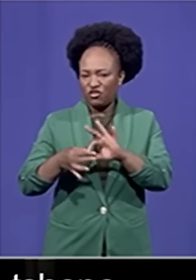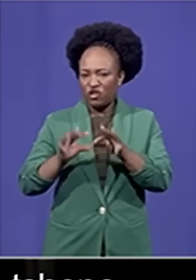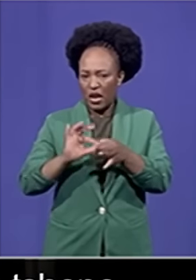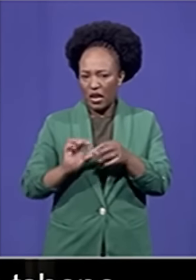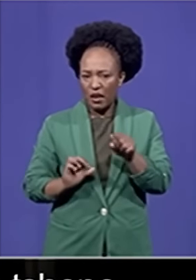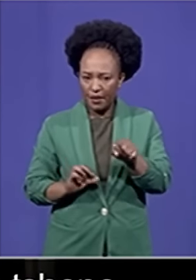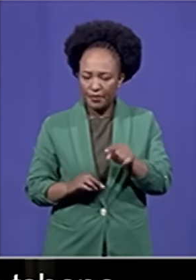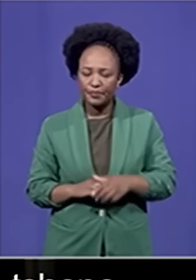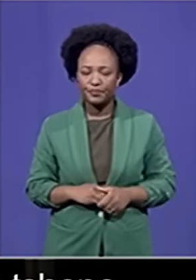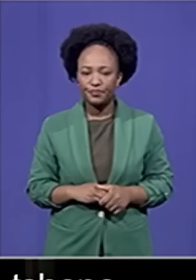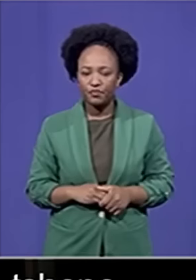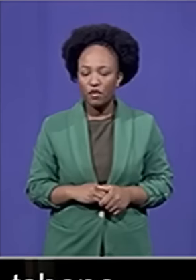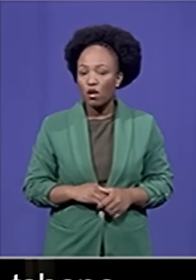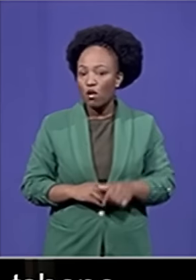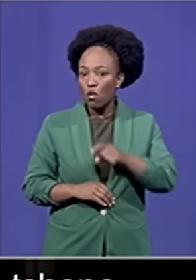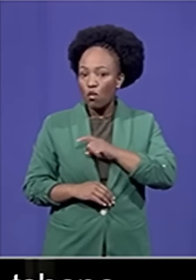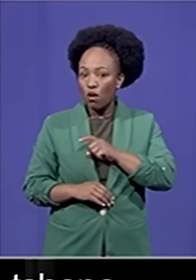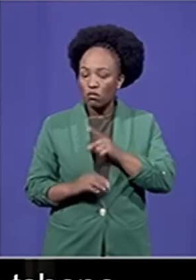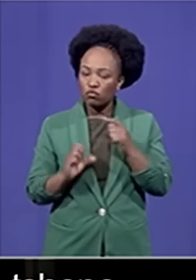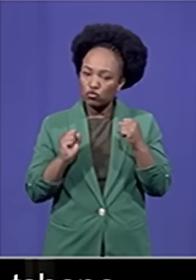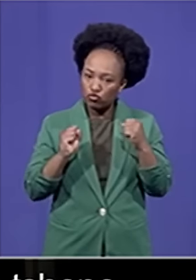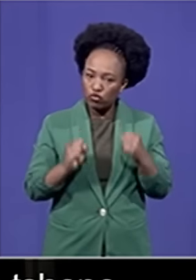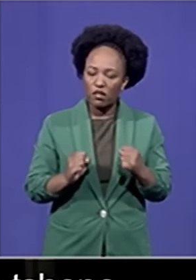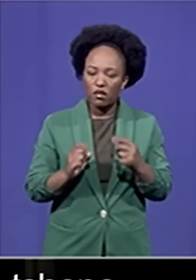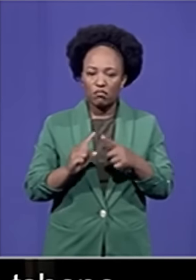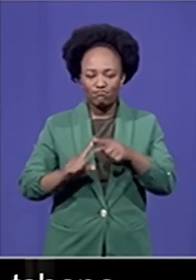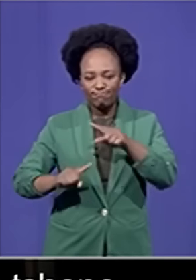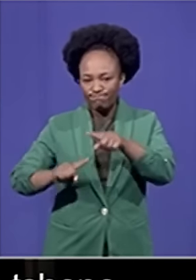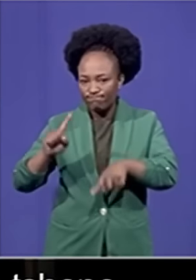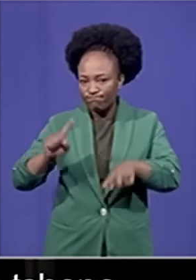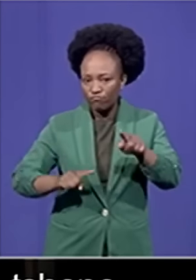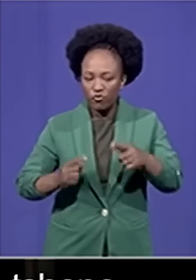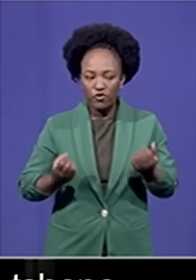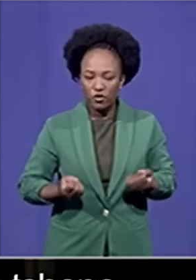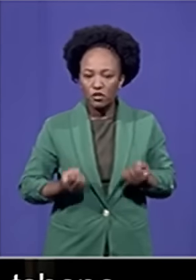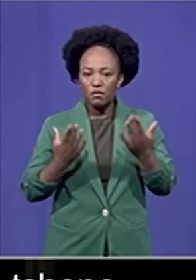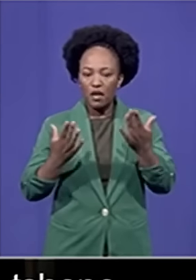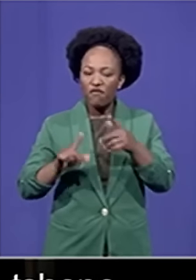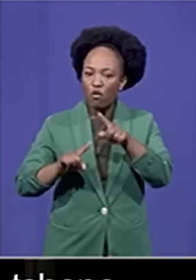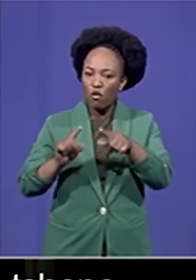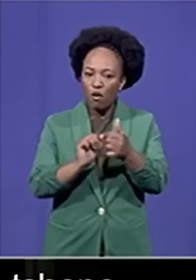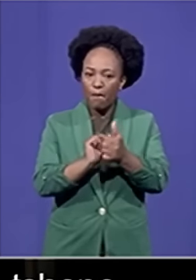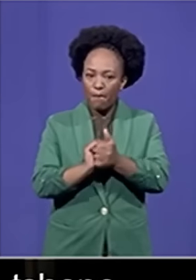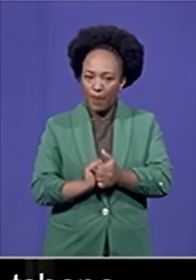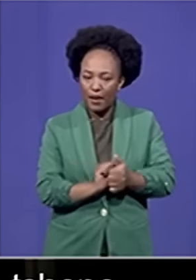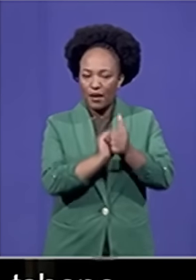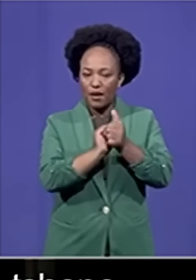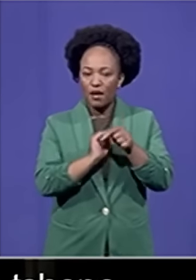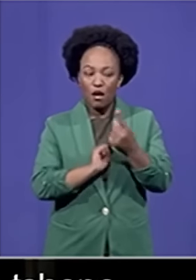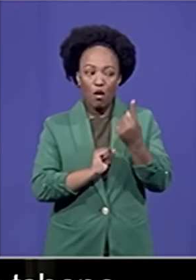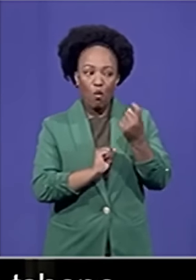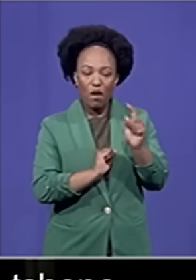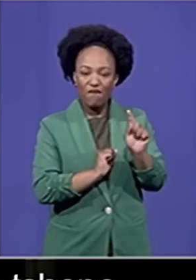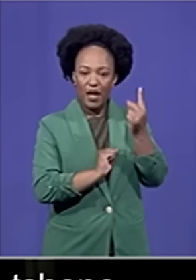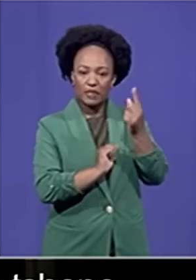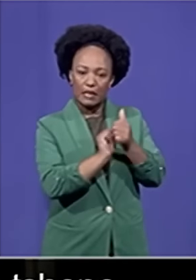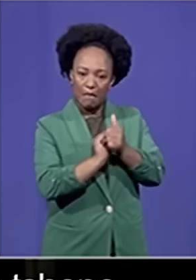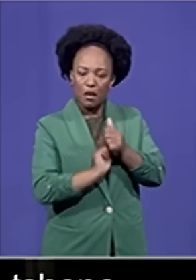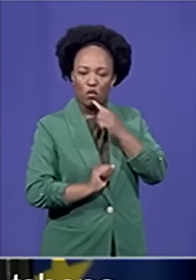This is the reason why we strengthen and diversify our supplies among trusted partners, and you are for us one of the first